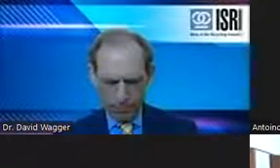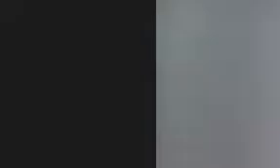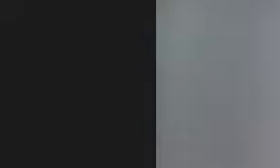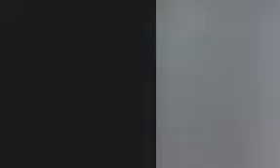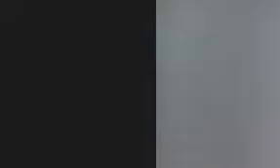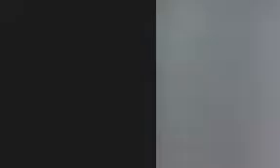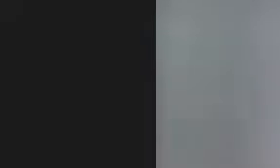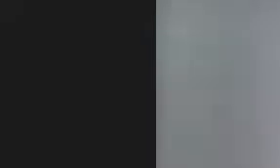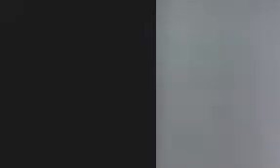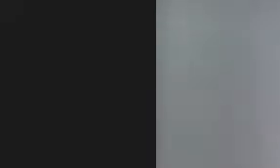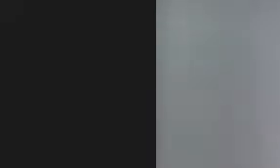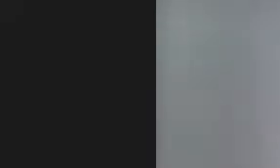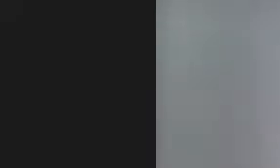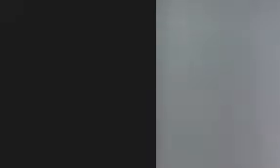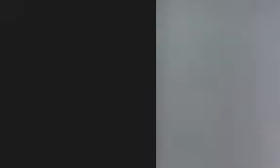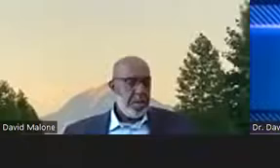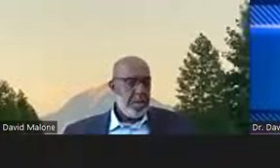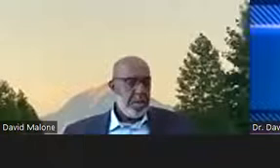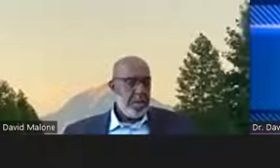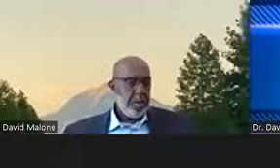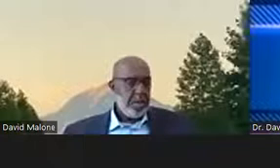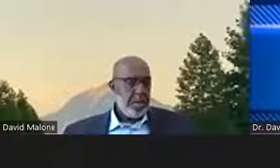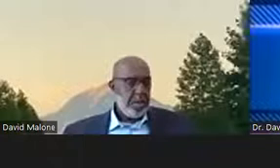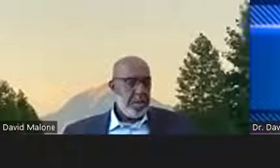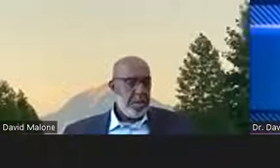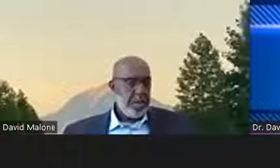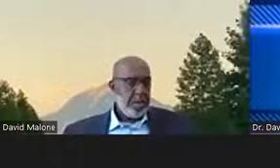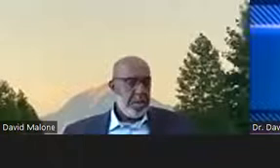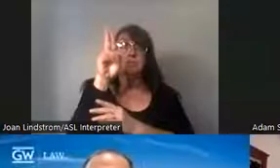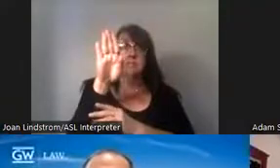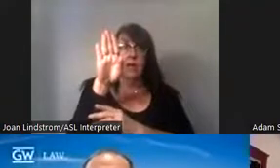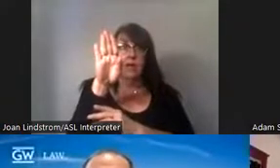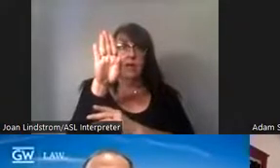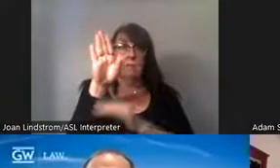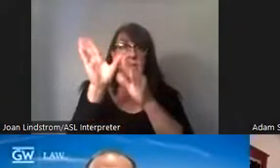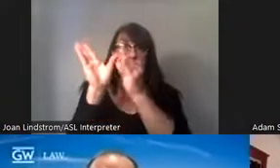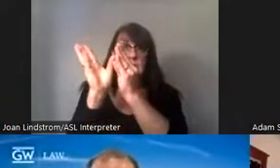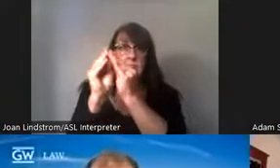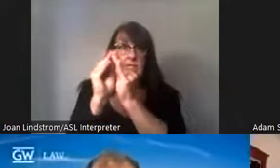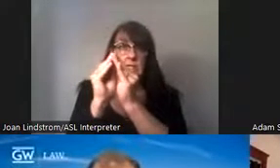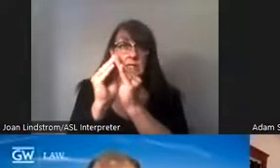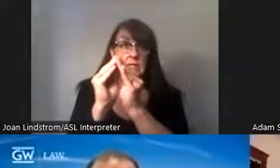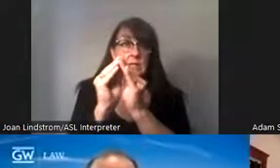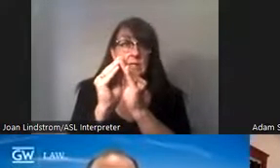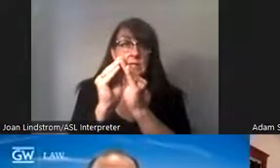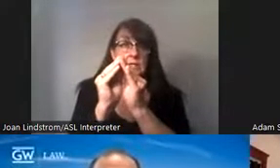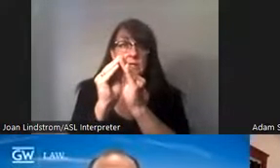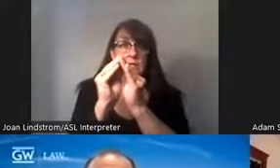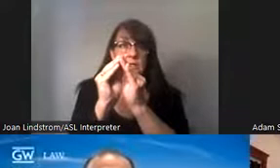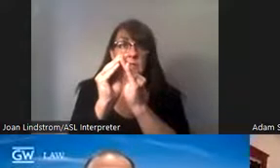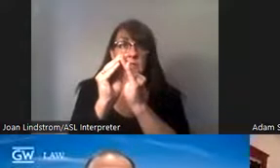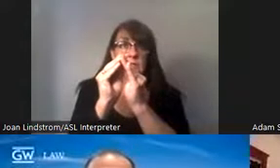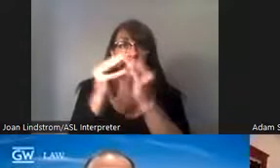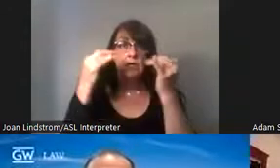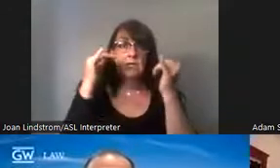the Acquisition Workforce Subcommittee, which will be where our nominees are